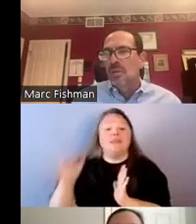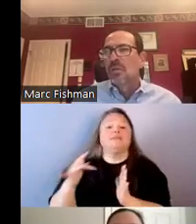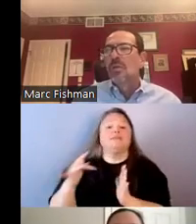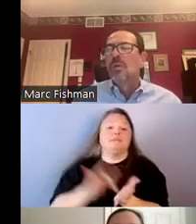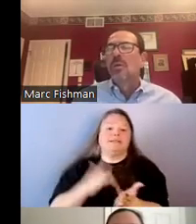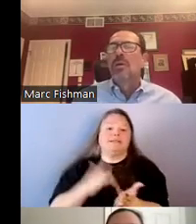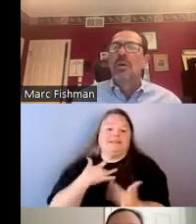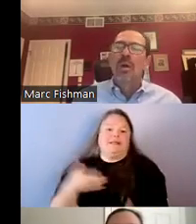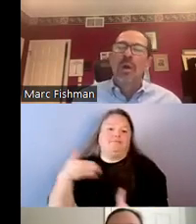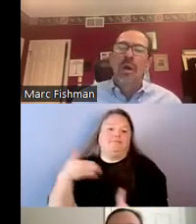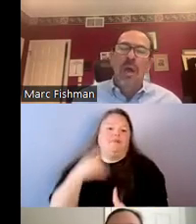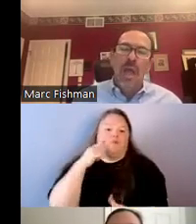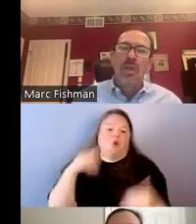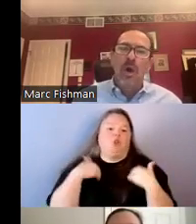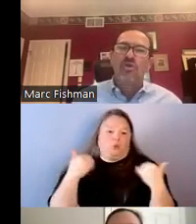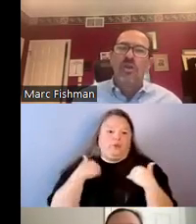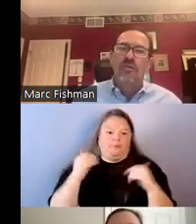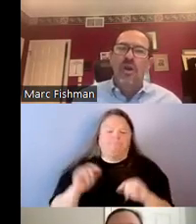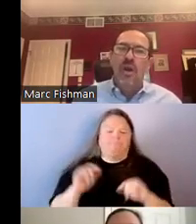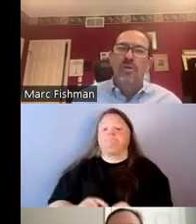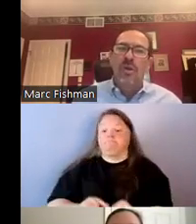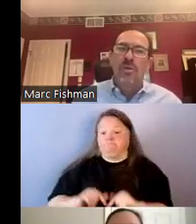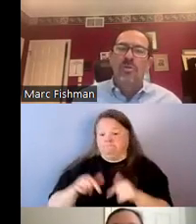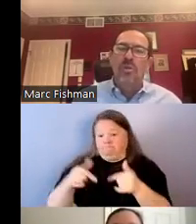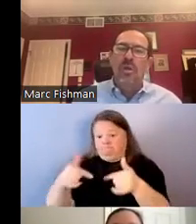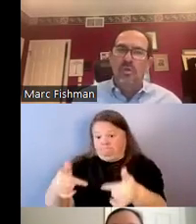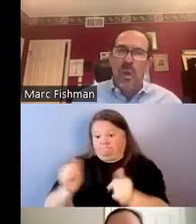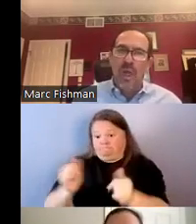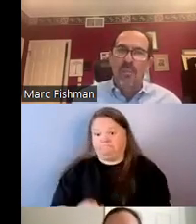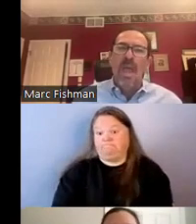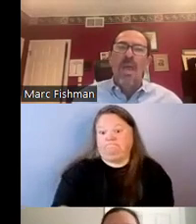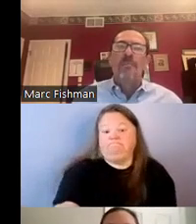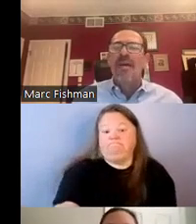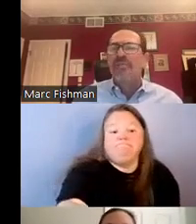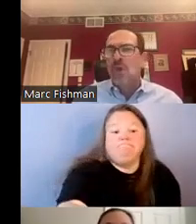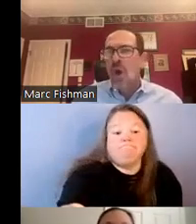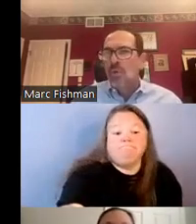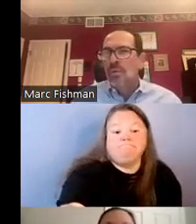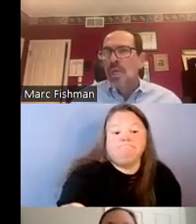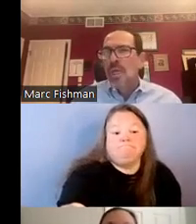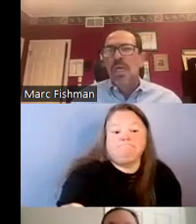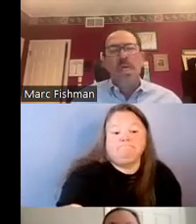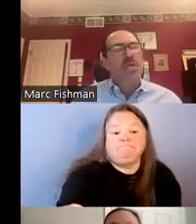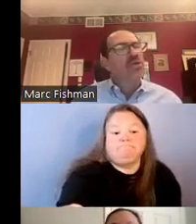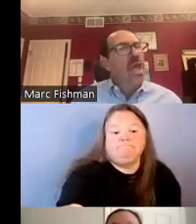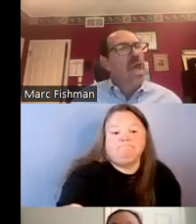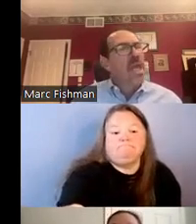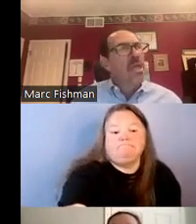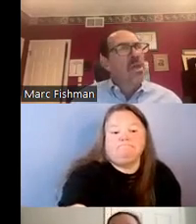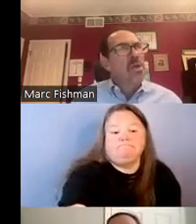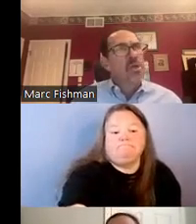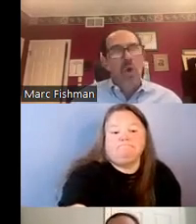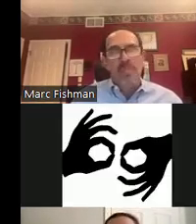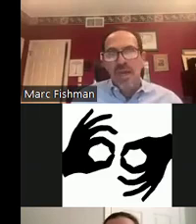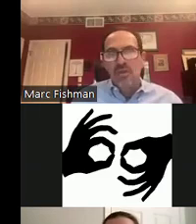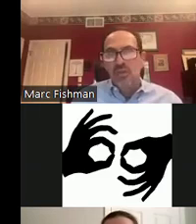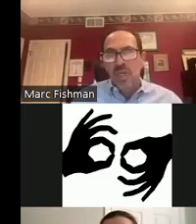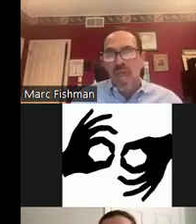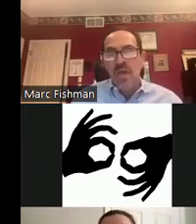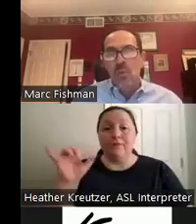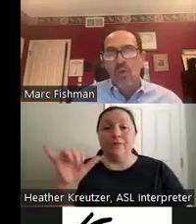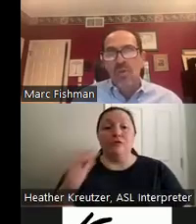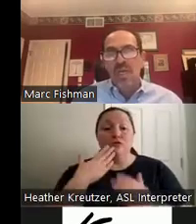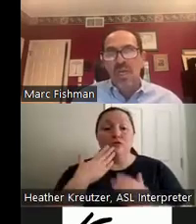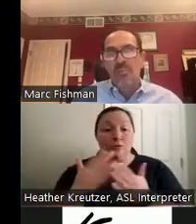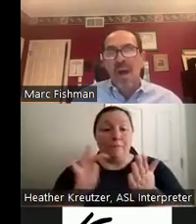adolescents and largely for young adults as well. Methadone is a good